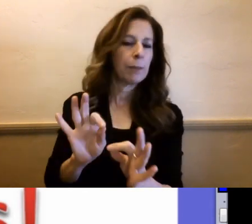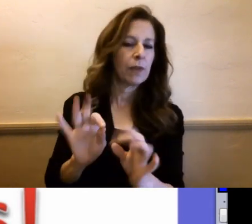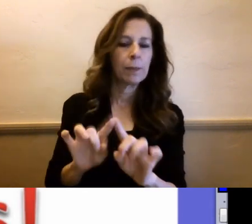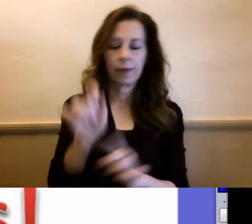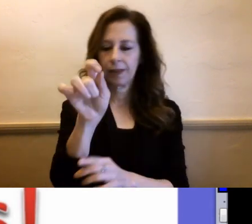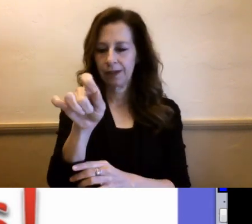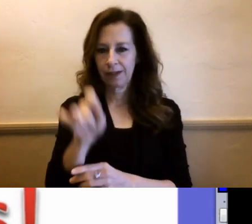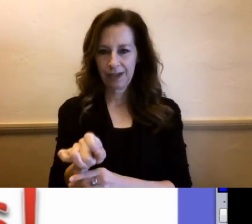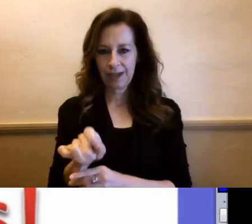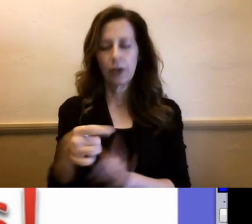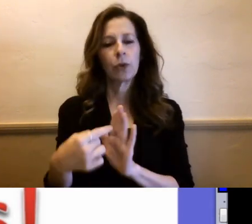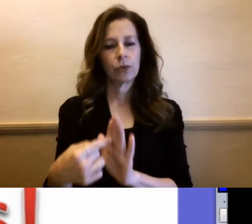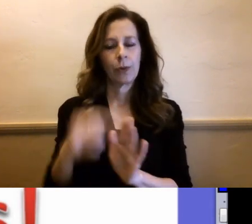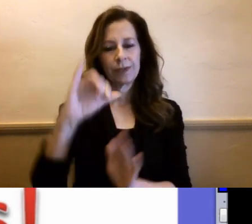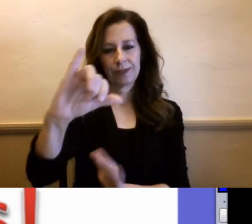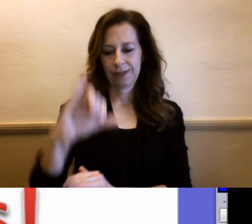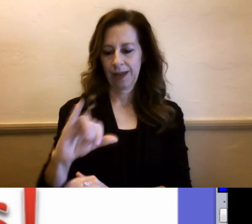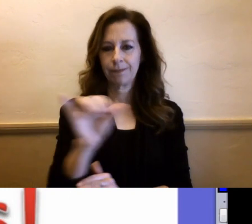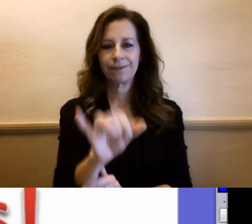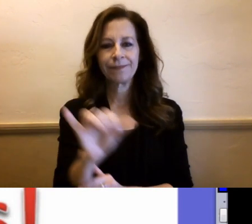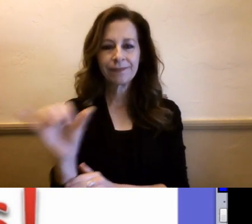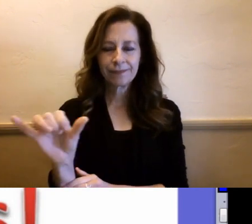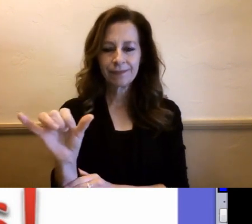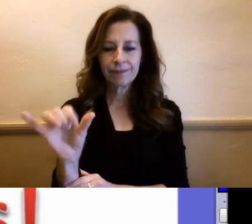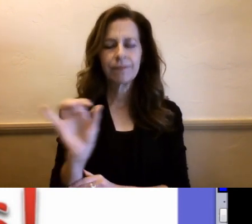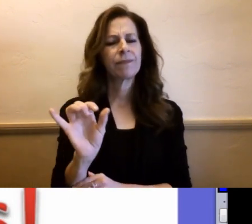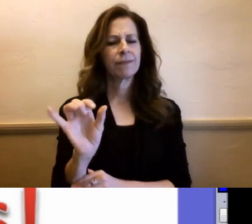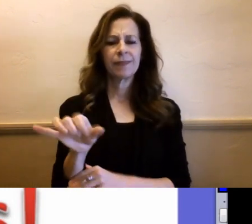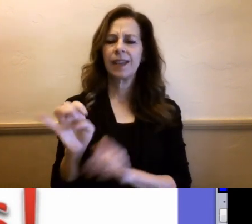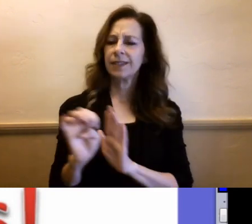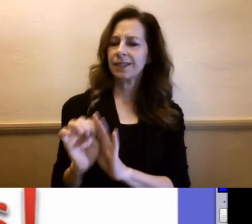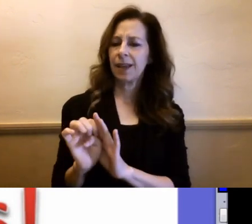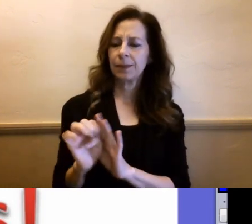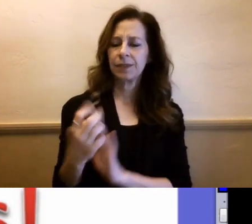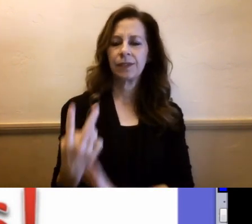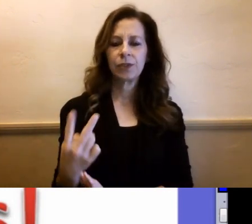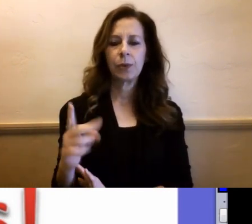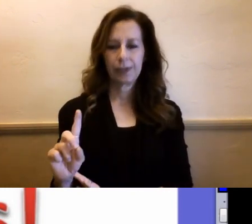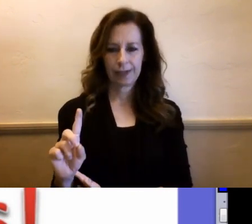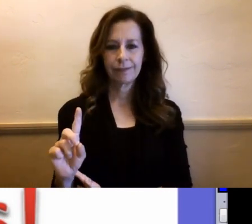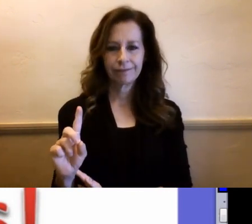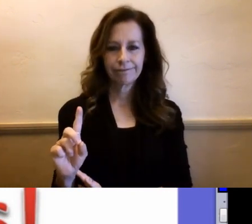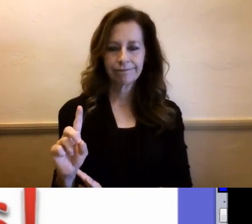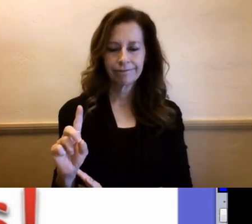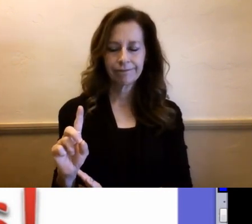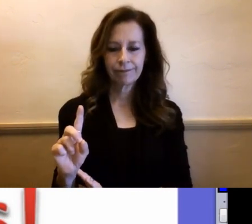but those little tally marks prove that. Okay, so those are some examples of 2D shapes.